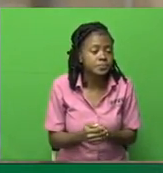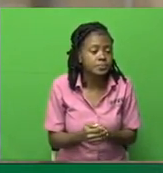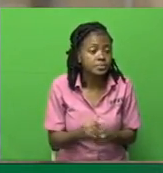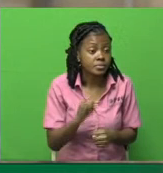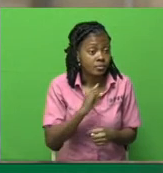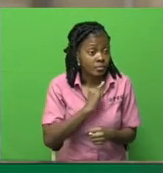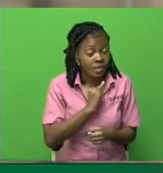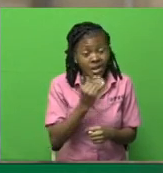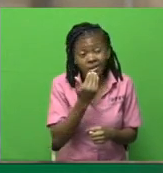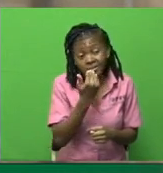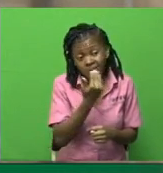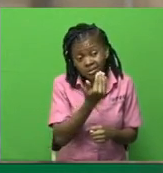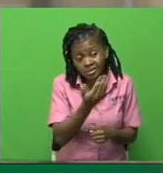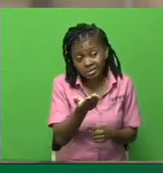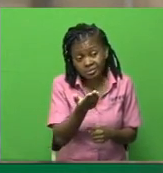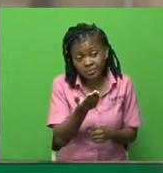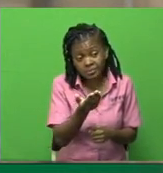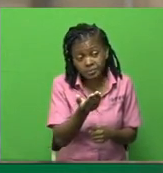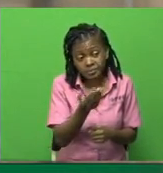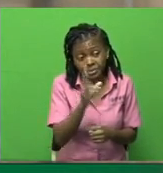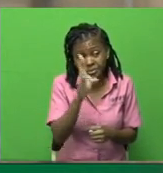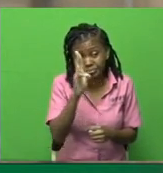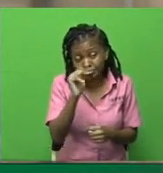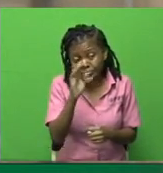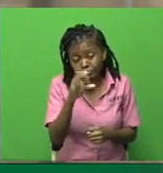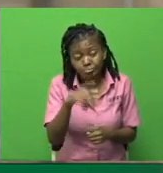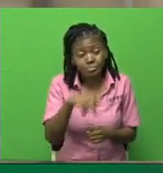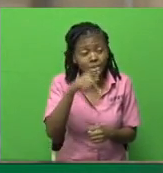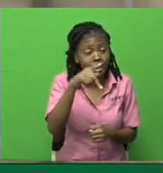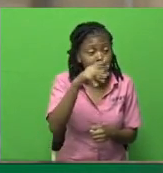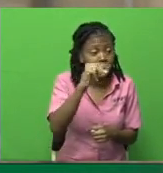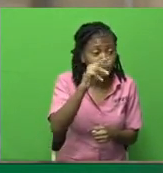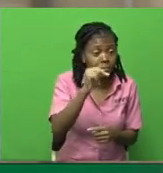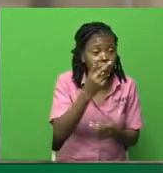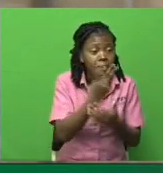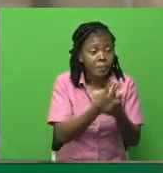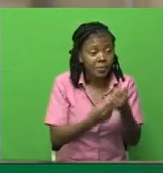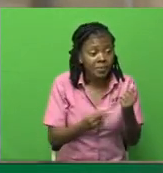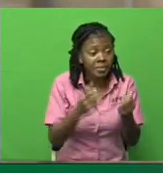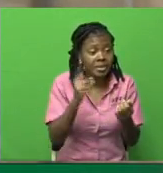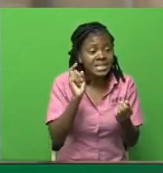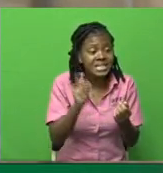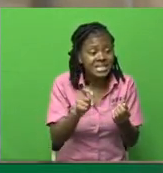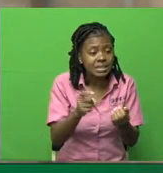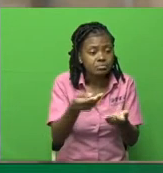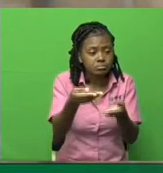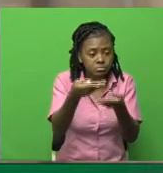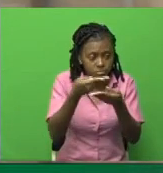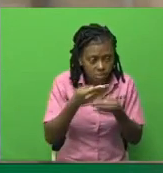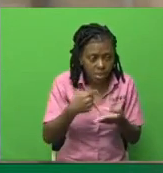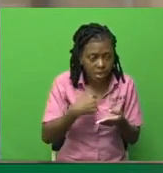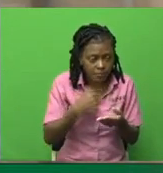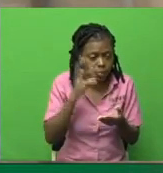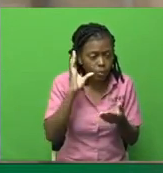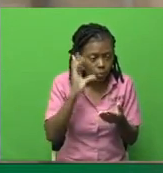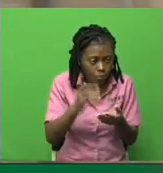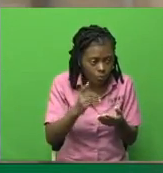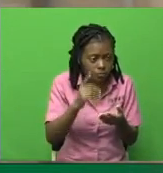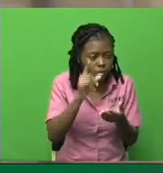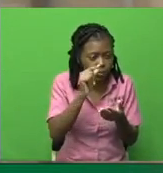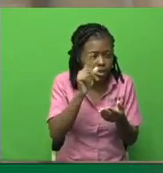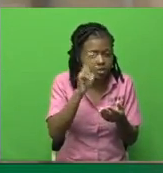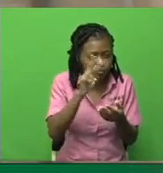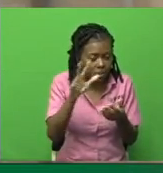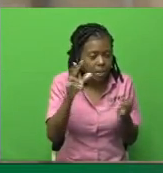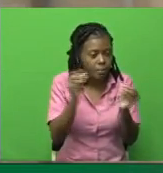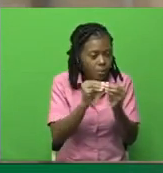members on both sides of the house to present to me their request and I look forward to 2023 being an